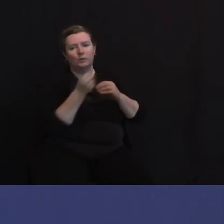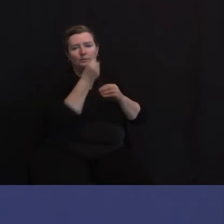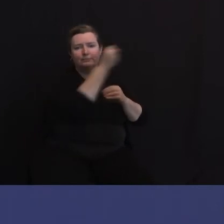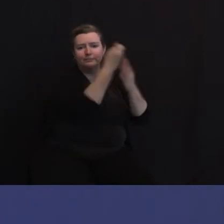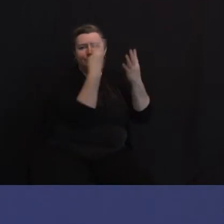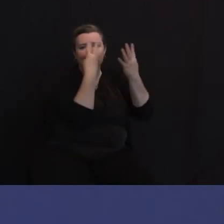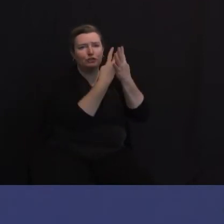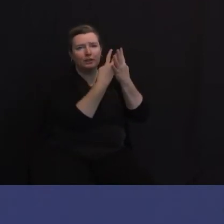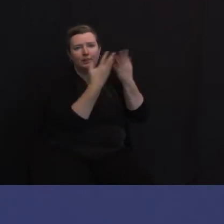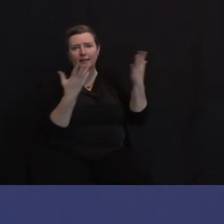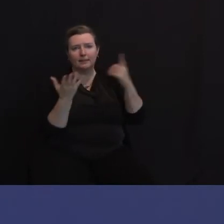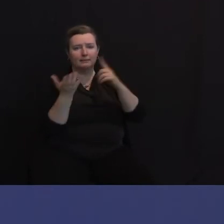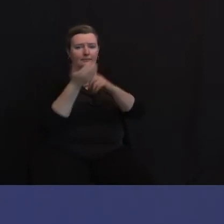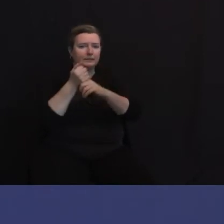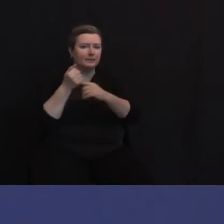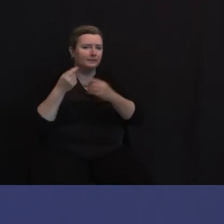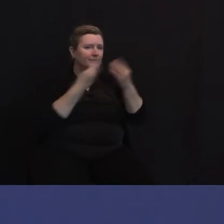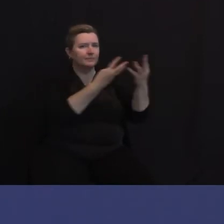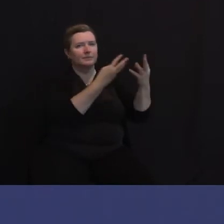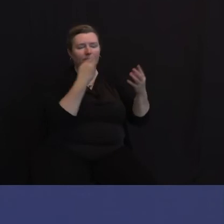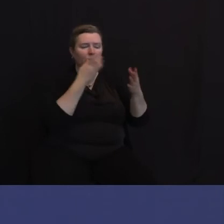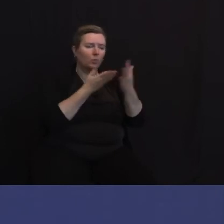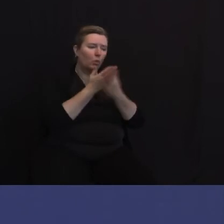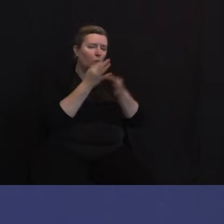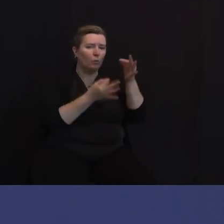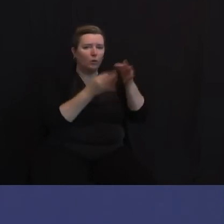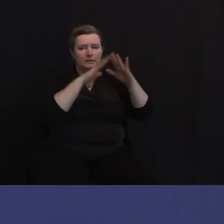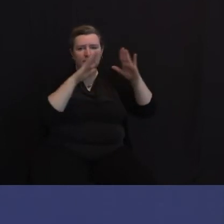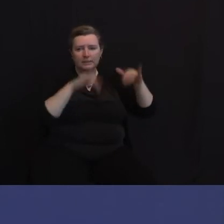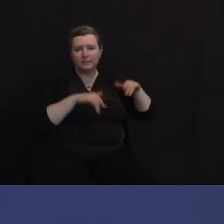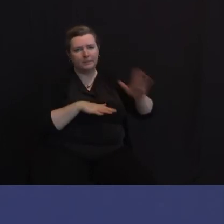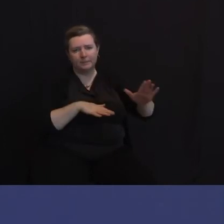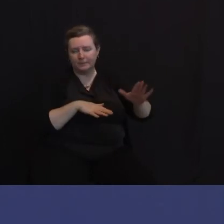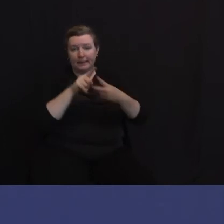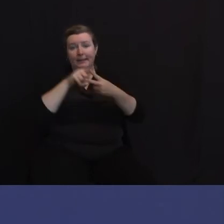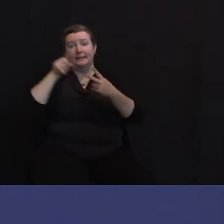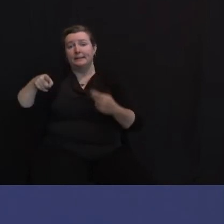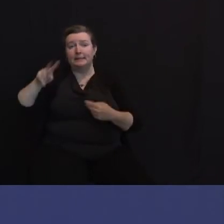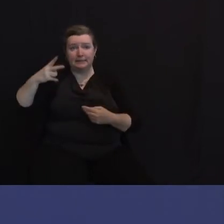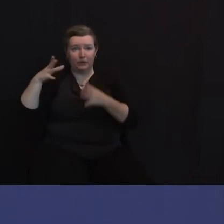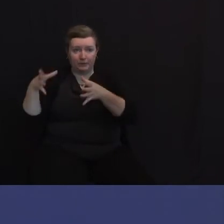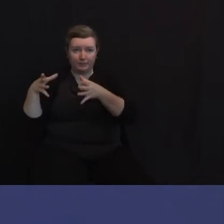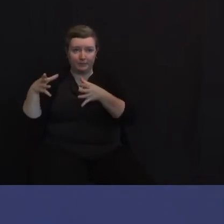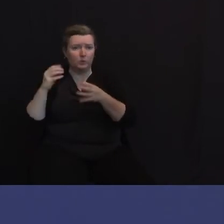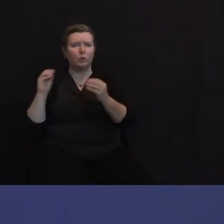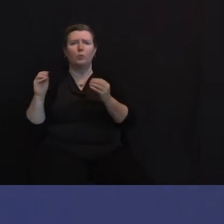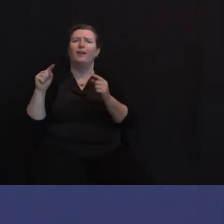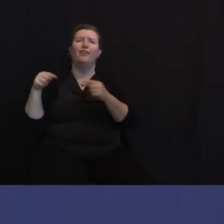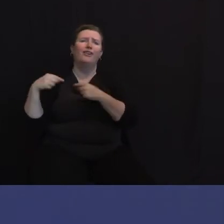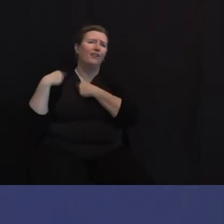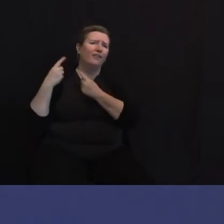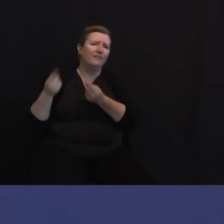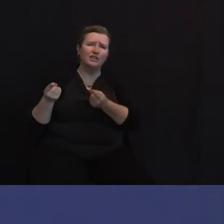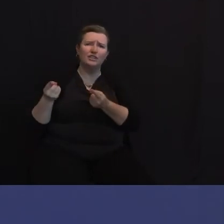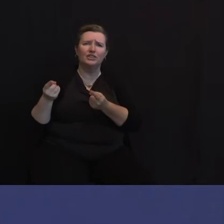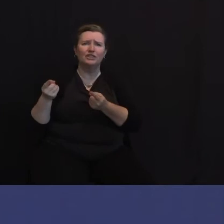thing we need. And secondly, nobody has ever, including yours truly, spoken about